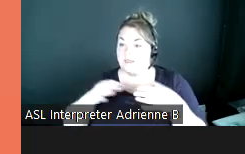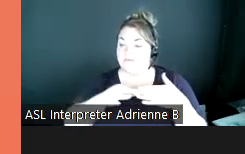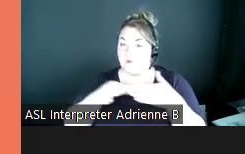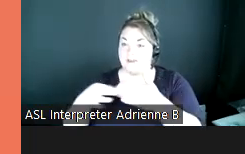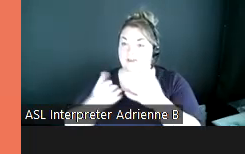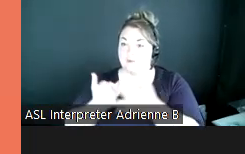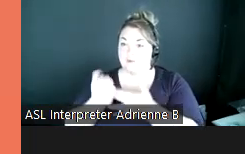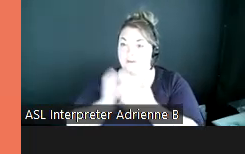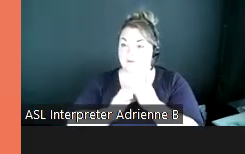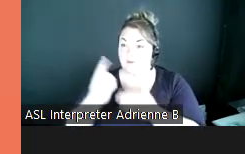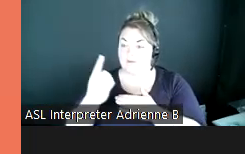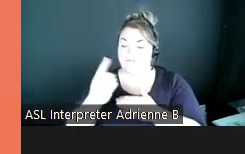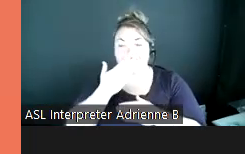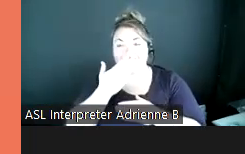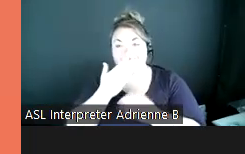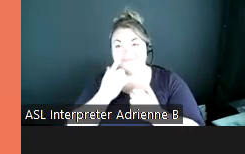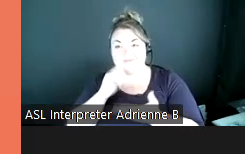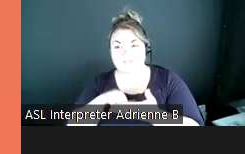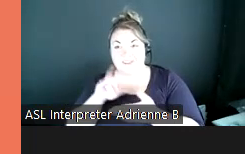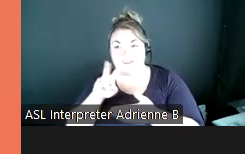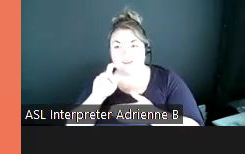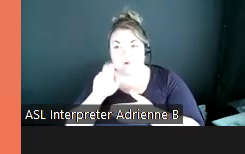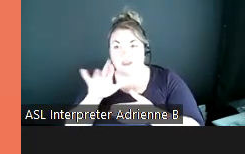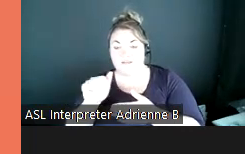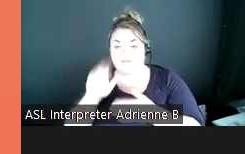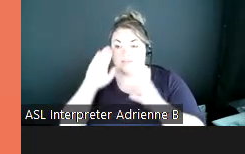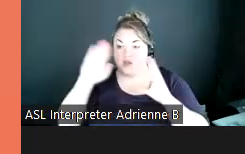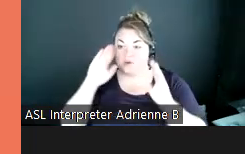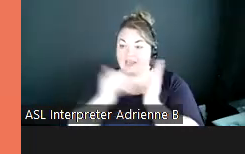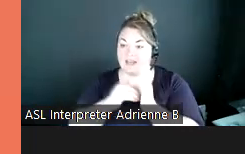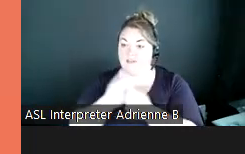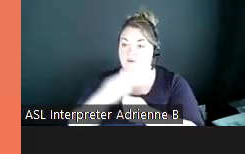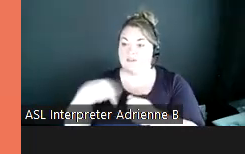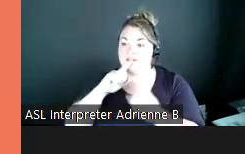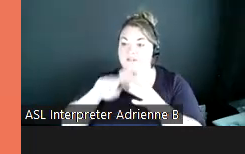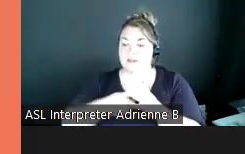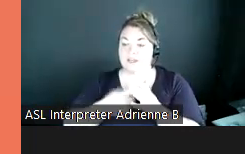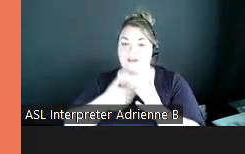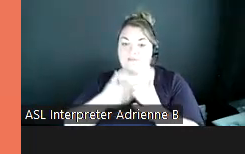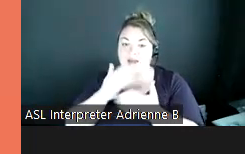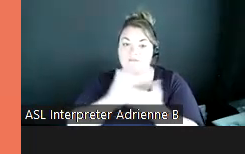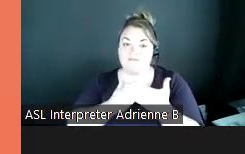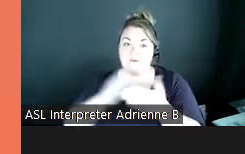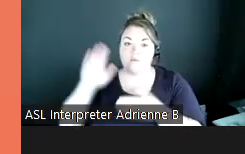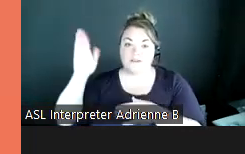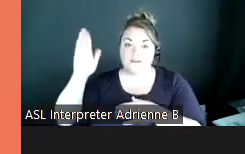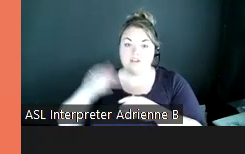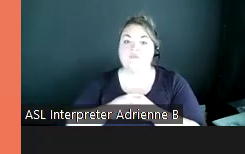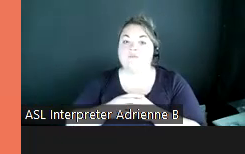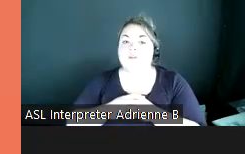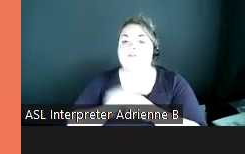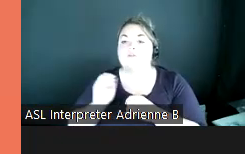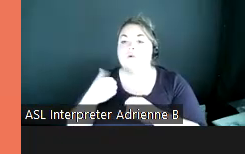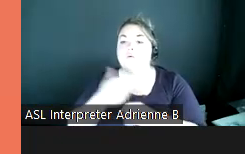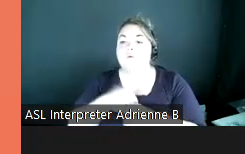1. Right, thank you for that, Victoria. Hello again, everyone. This is the beginning of my bookend presentation. So we're